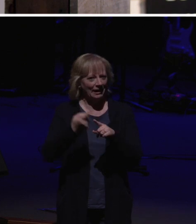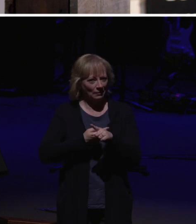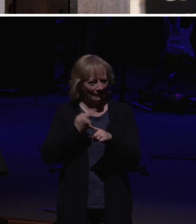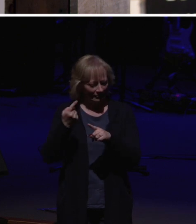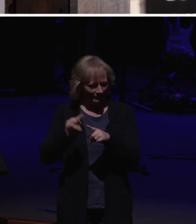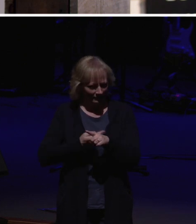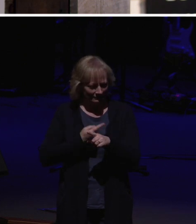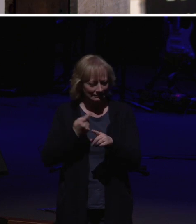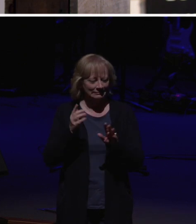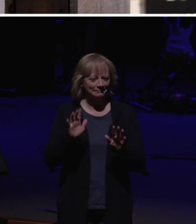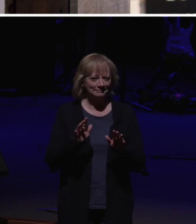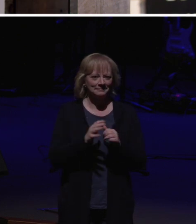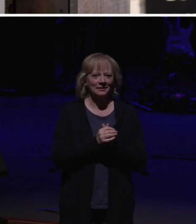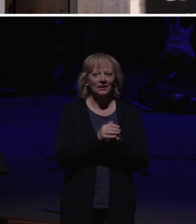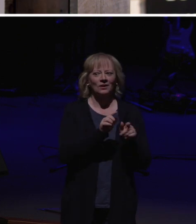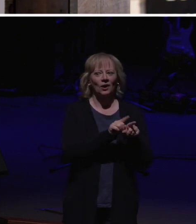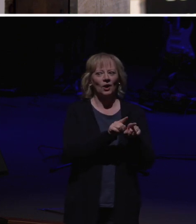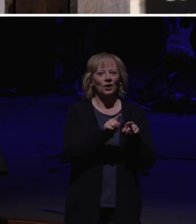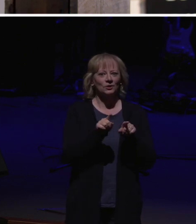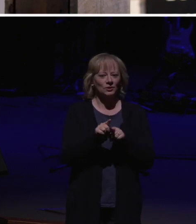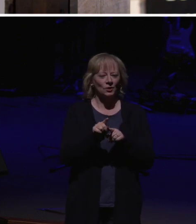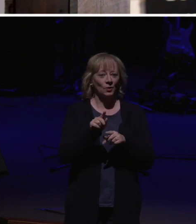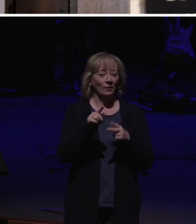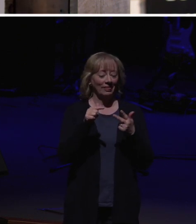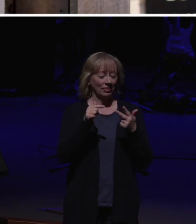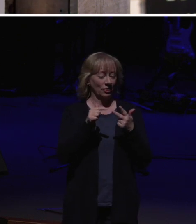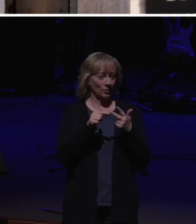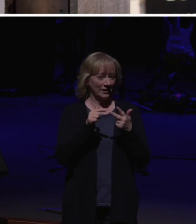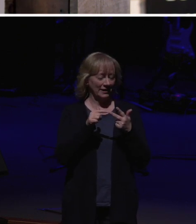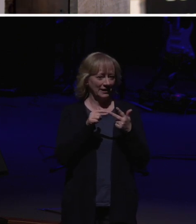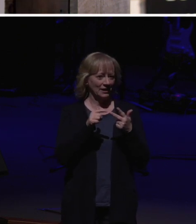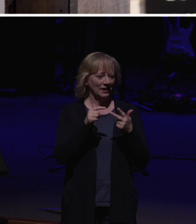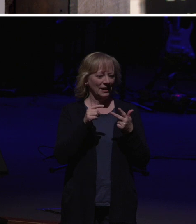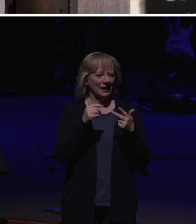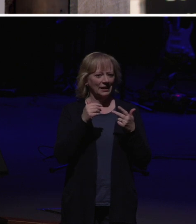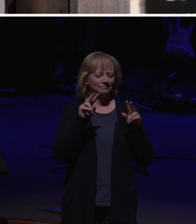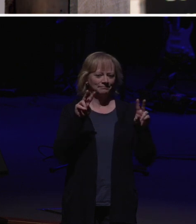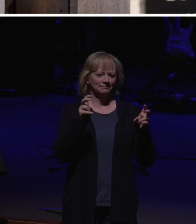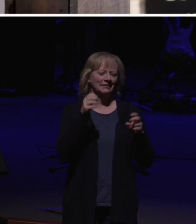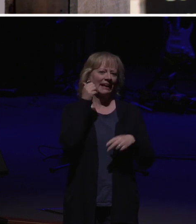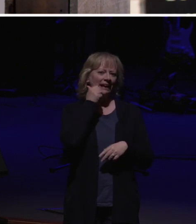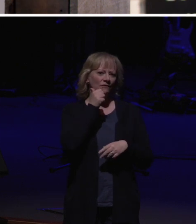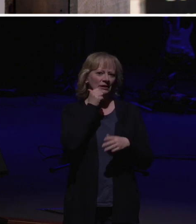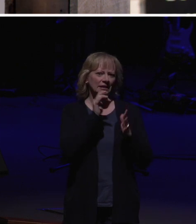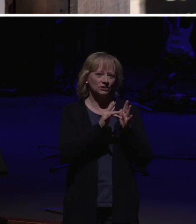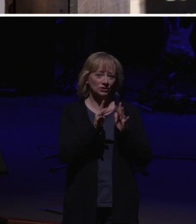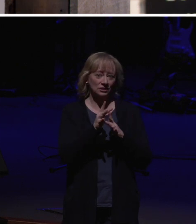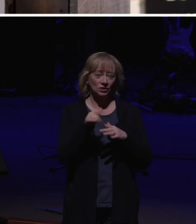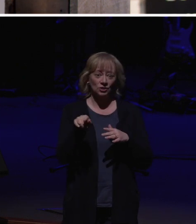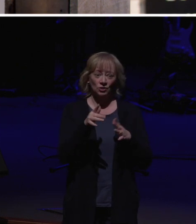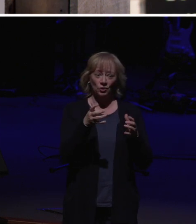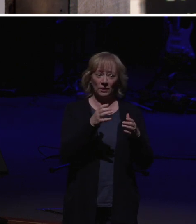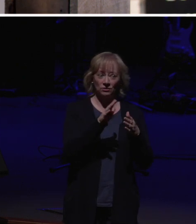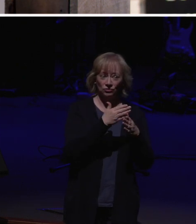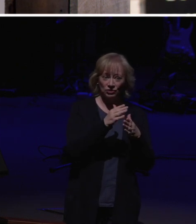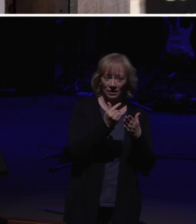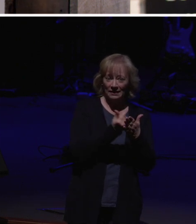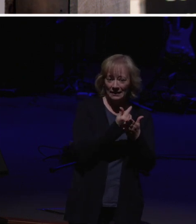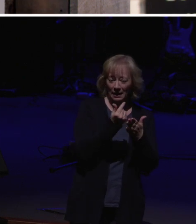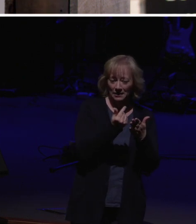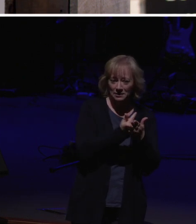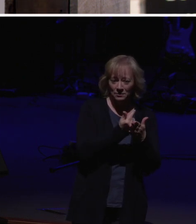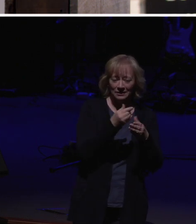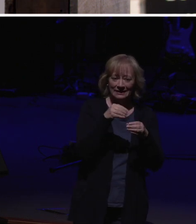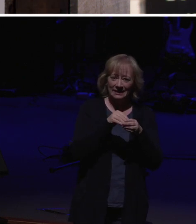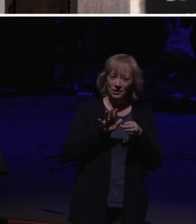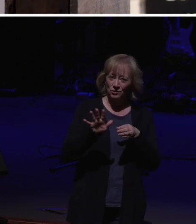month. Also, three, we got Everyday Jesus coming up. Are you looking to share the gospel in the context in which